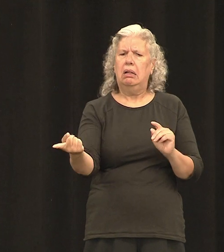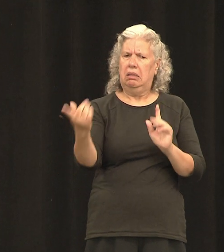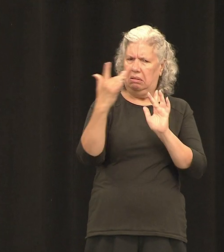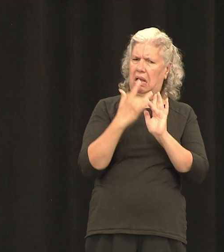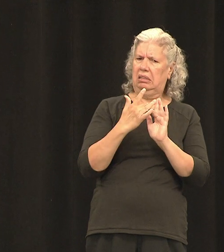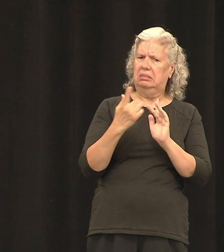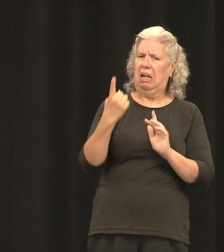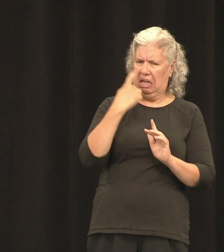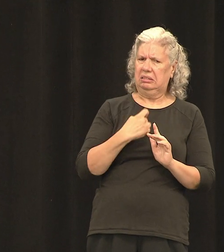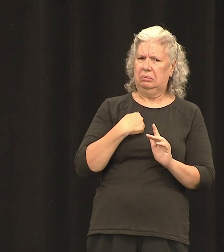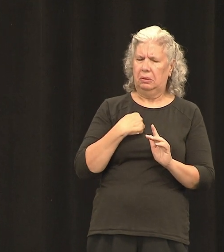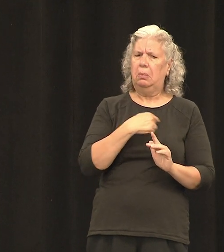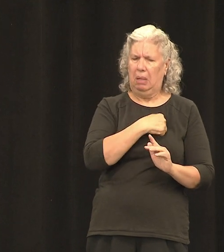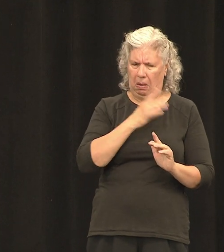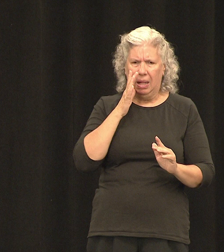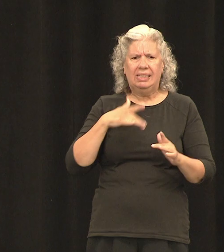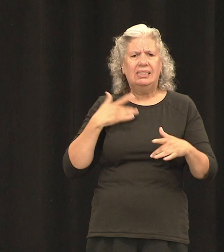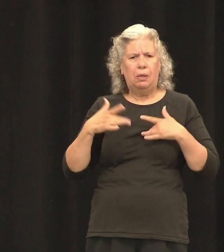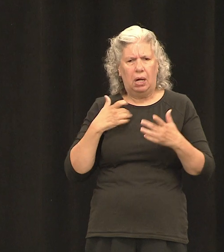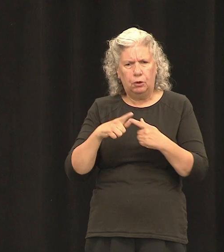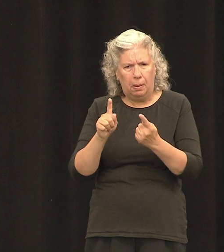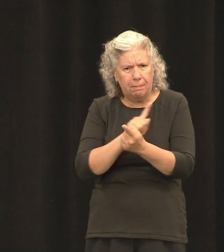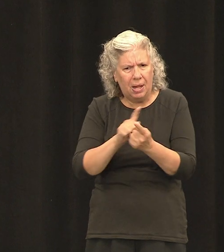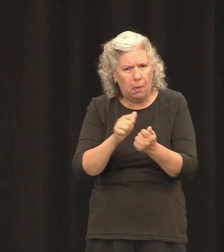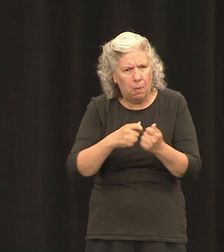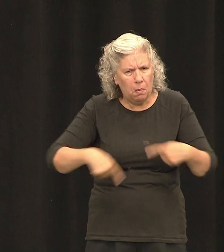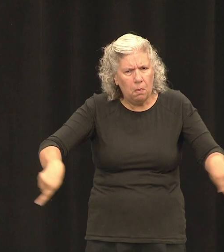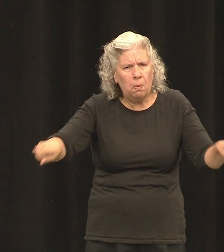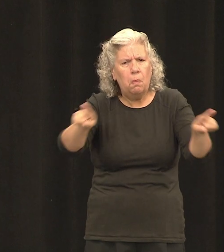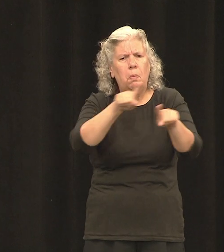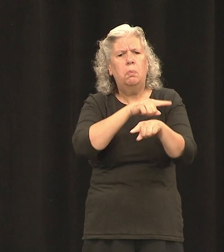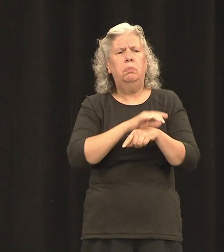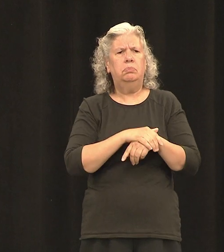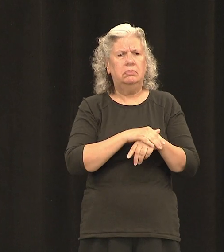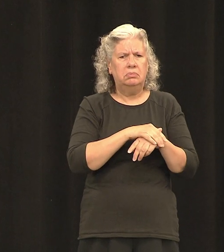you and hear about your experiences as well.